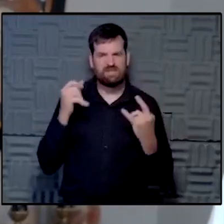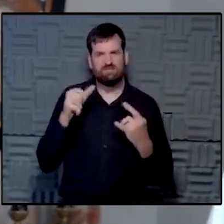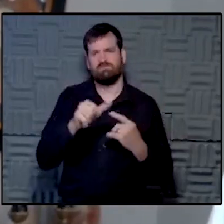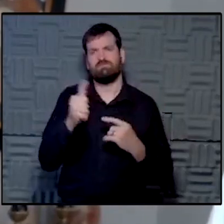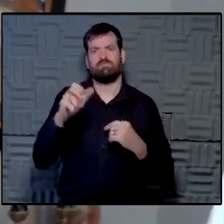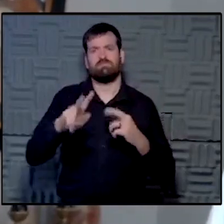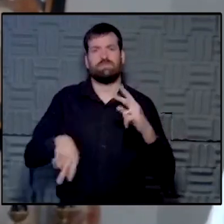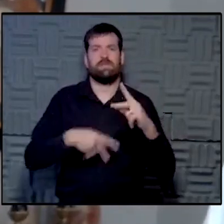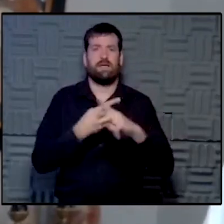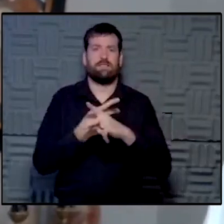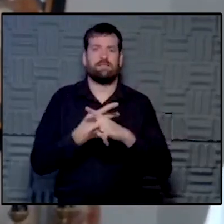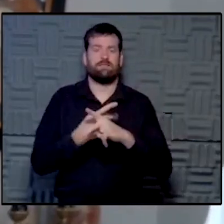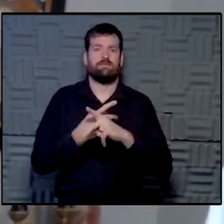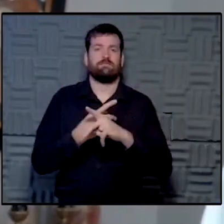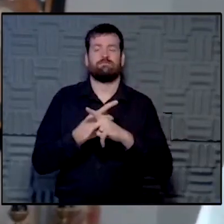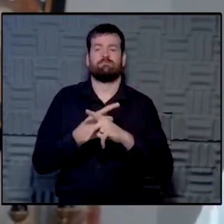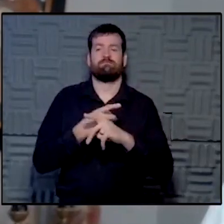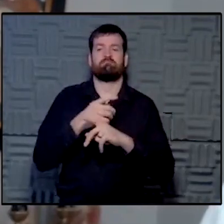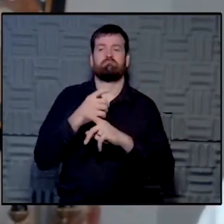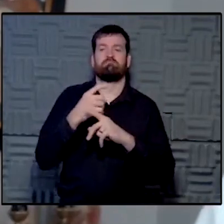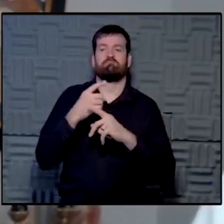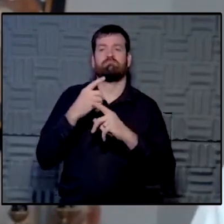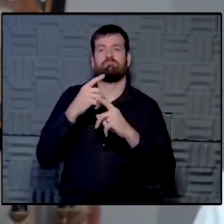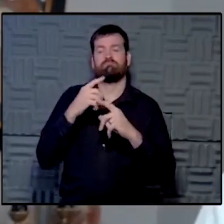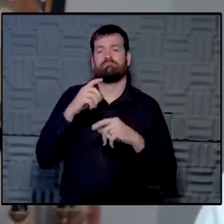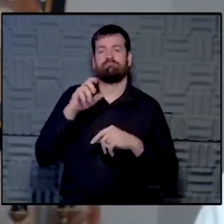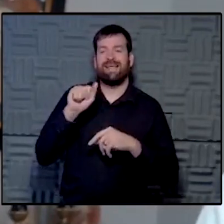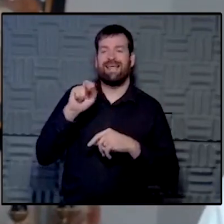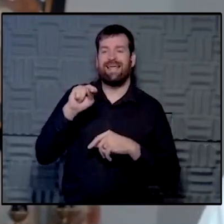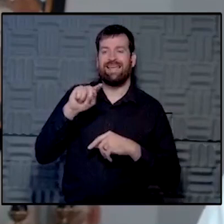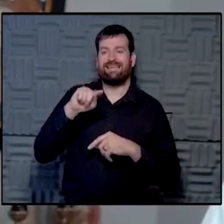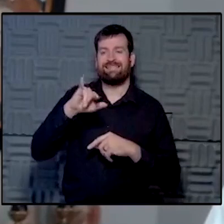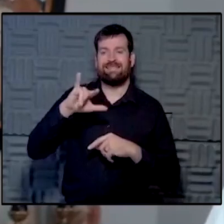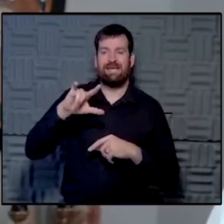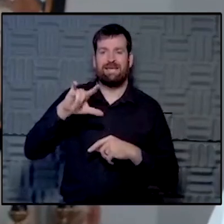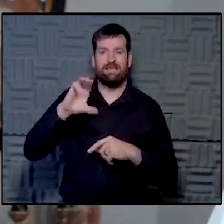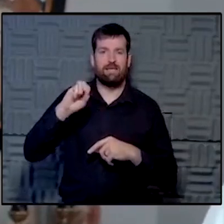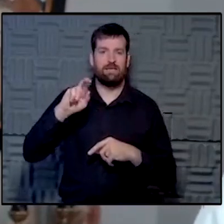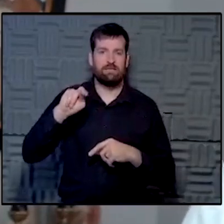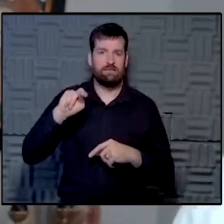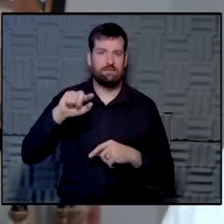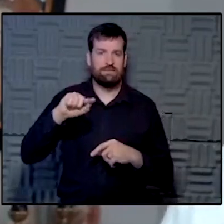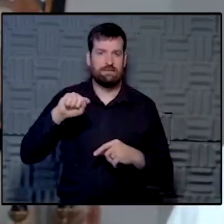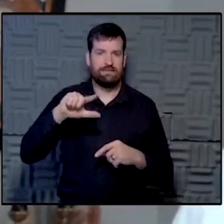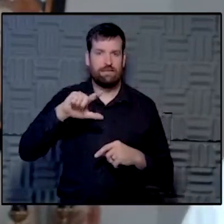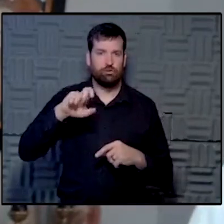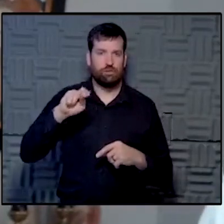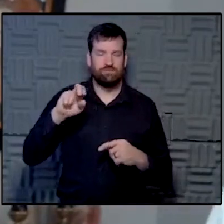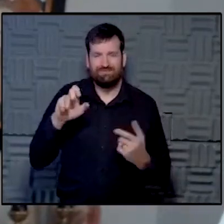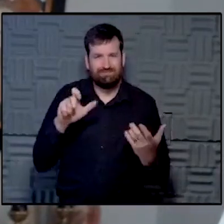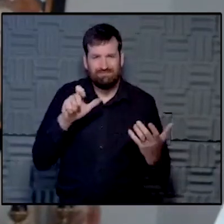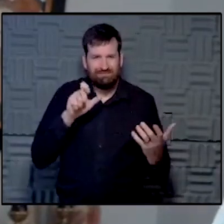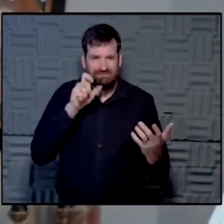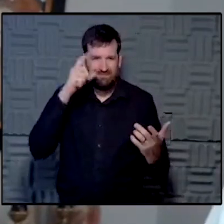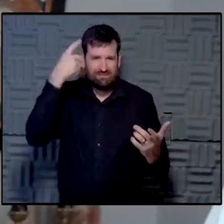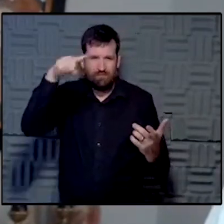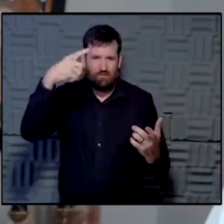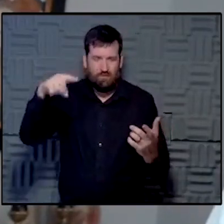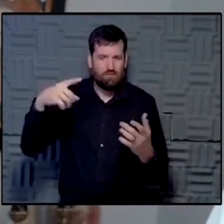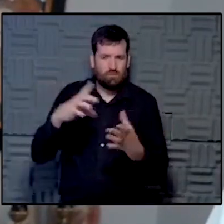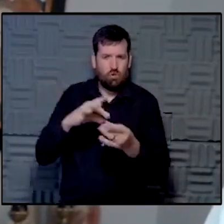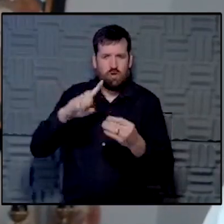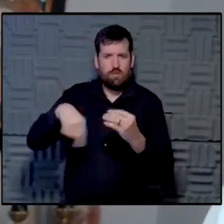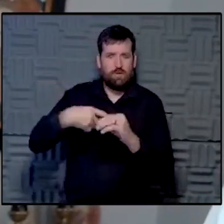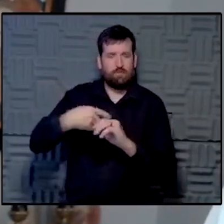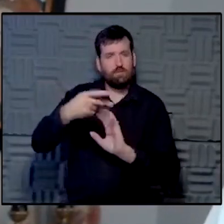of anti-contagion efforts. I think that they're pretty ill-founded because we've been talking about the principles all